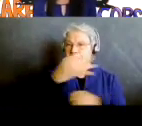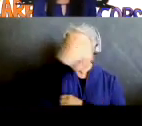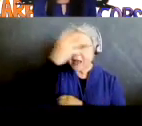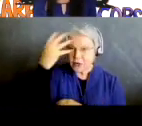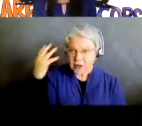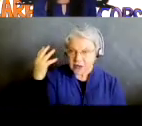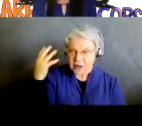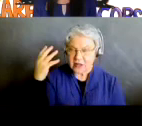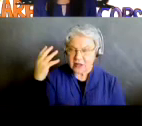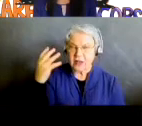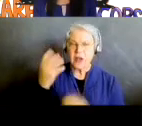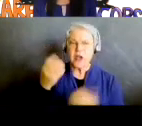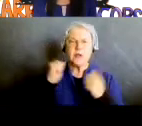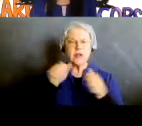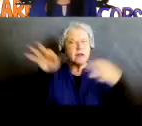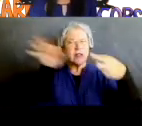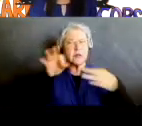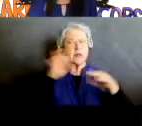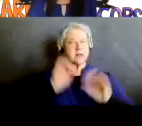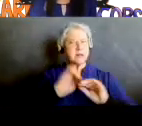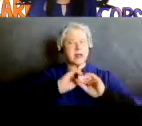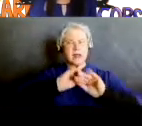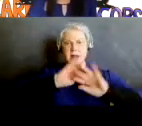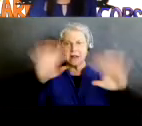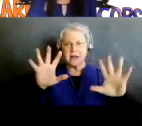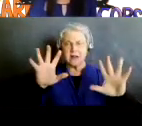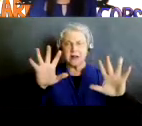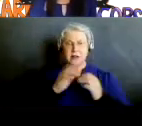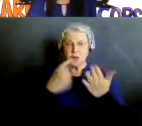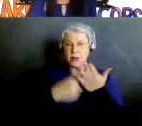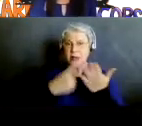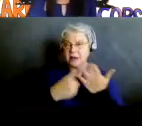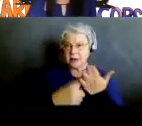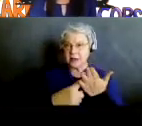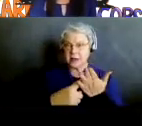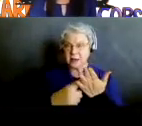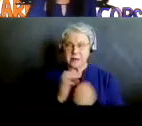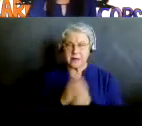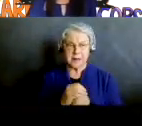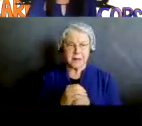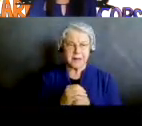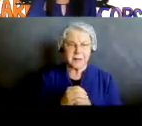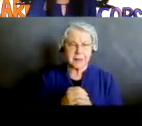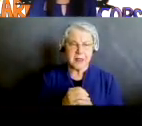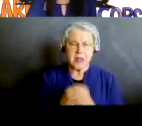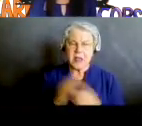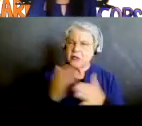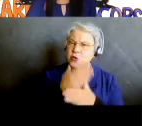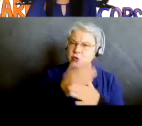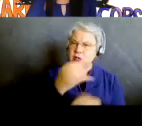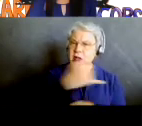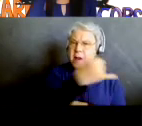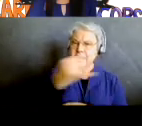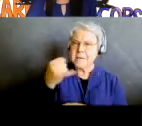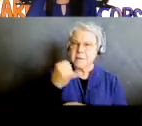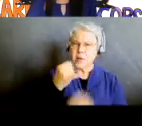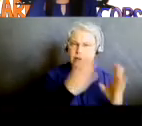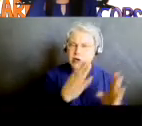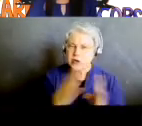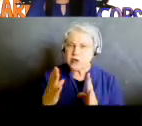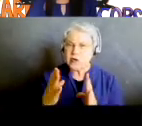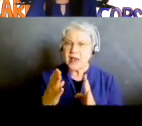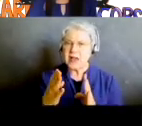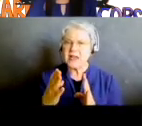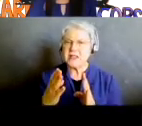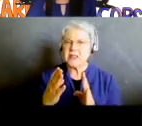to the foreground, right? So these shared conditions across different spaces and shared border enforcement strategies